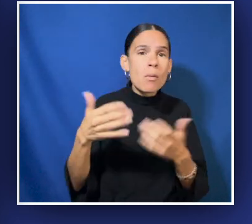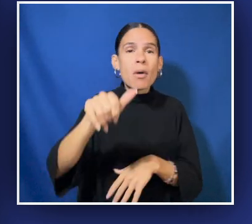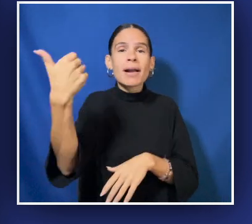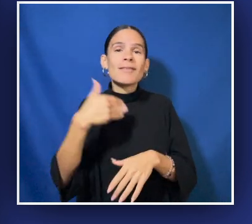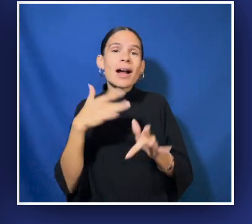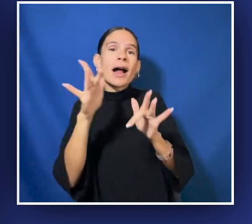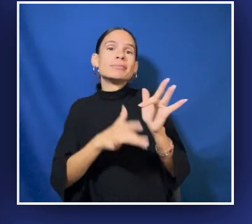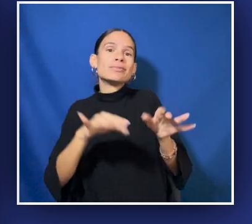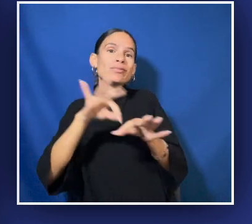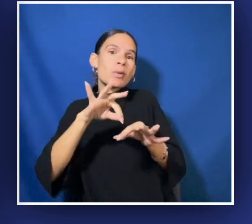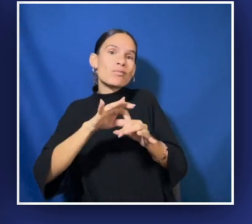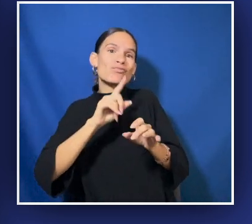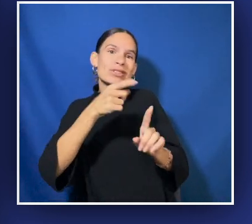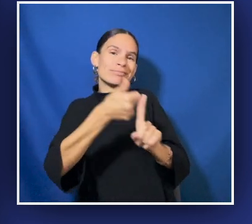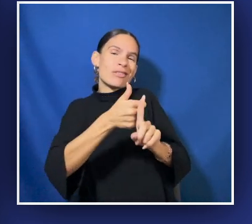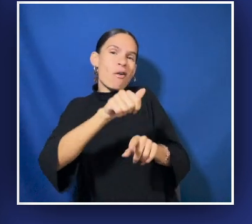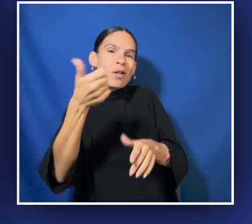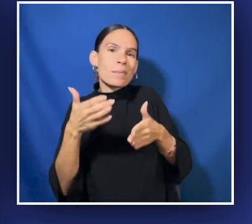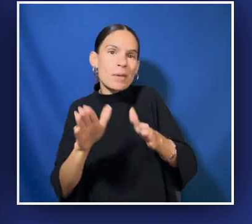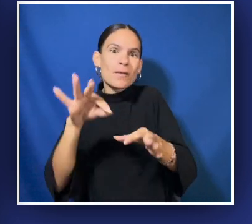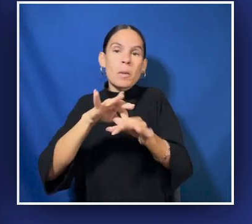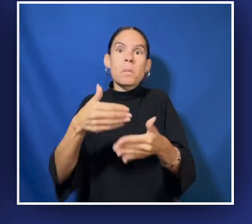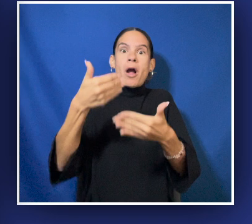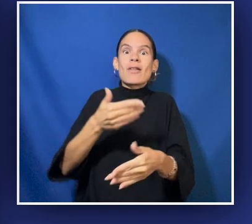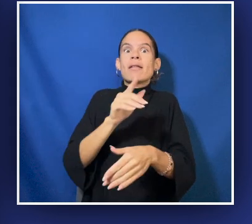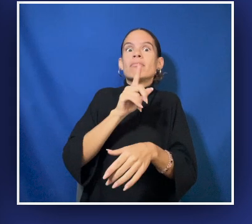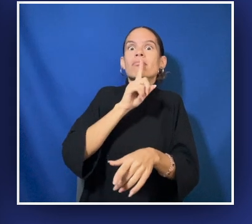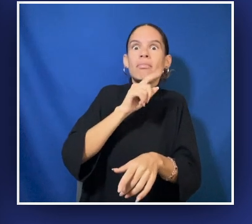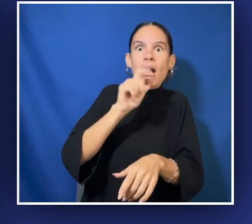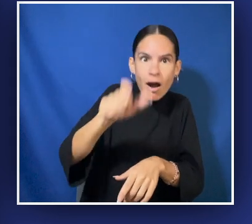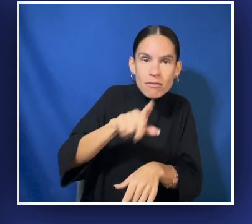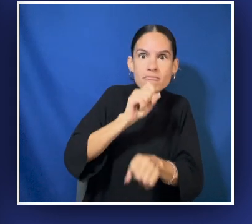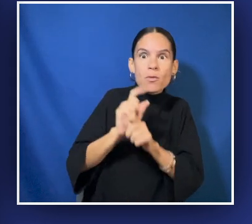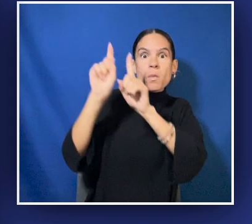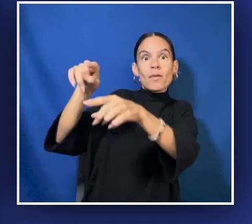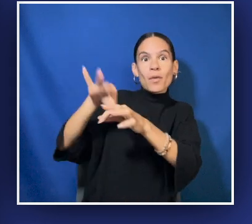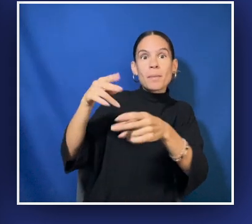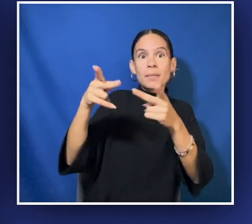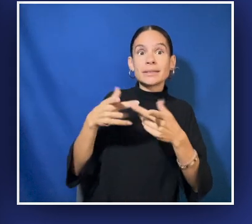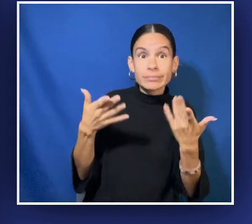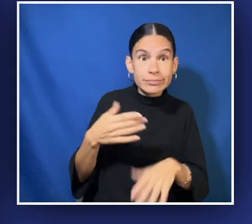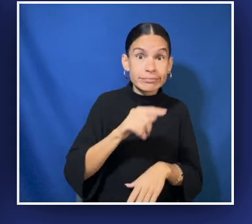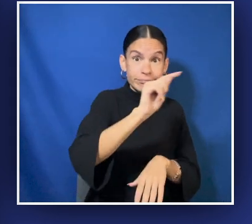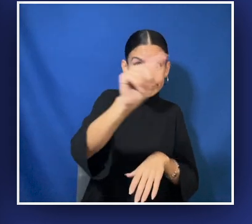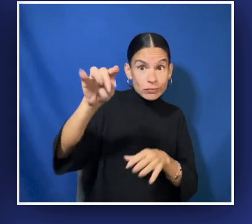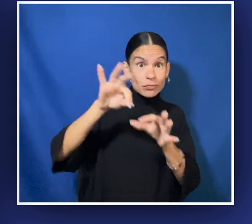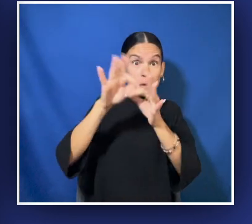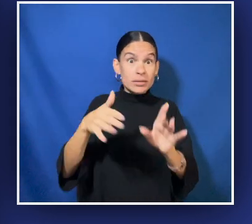voting, which is another way to vote without going to a physical polling place. For many voters with disabilities, like